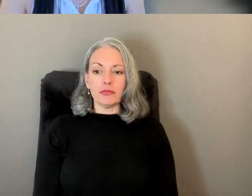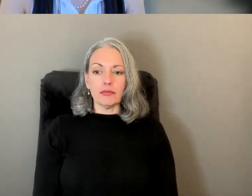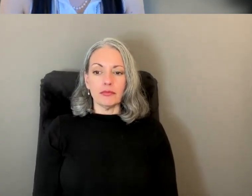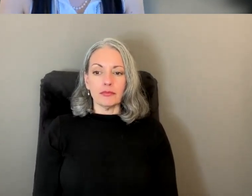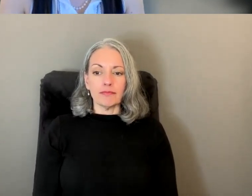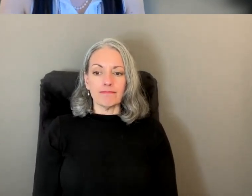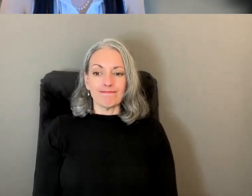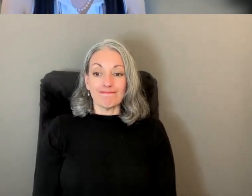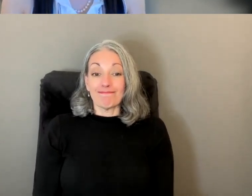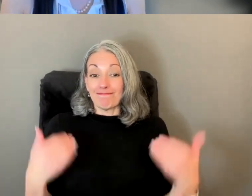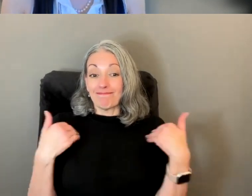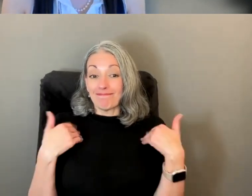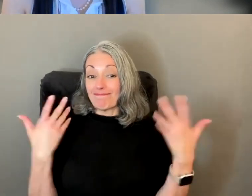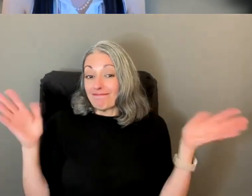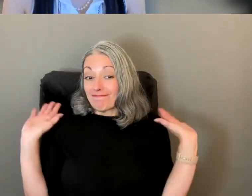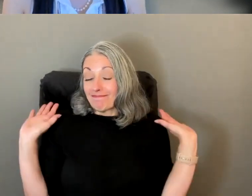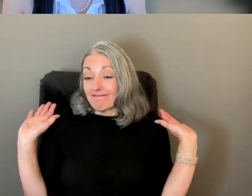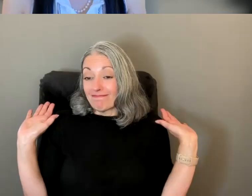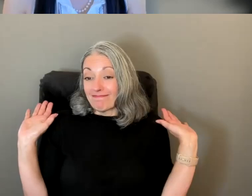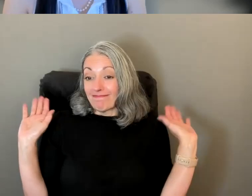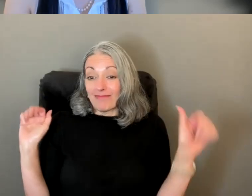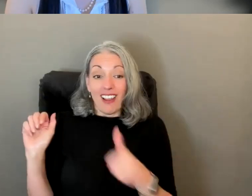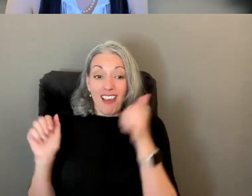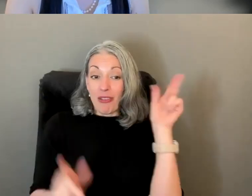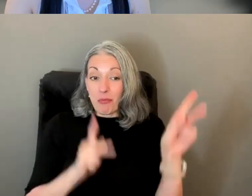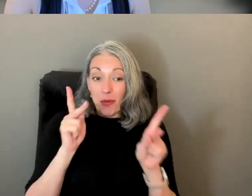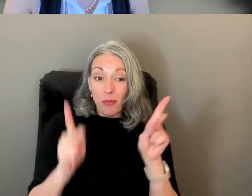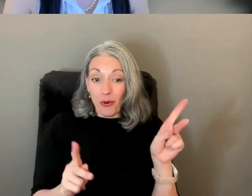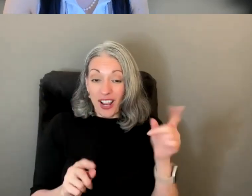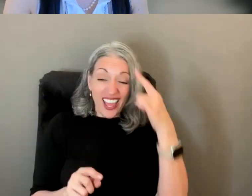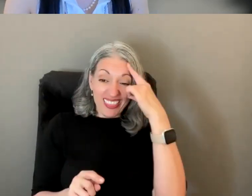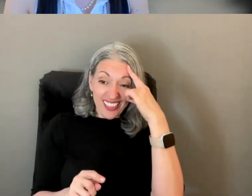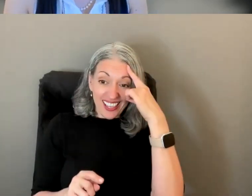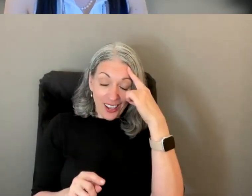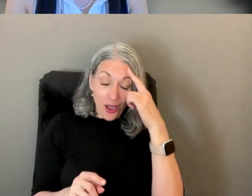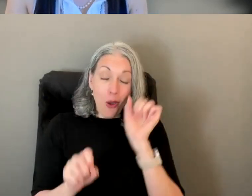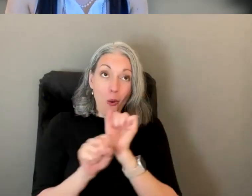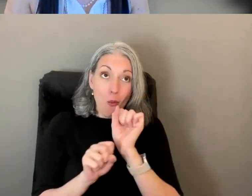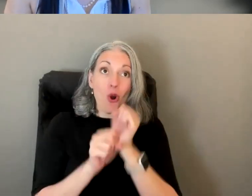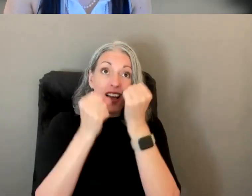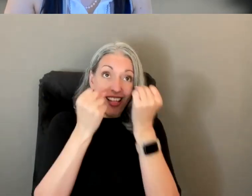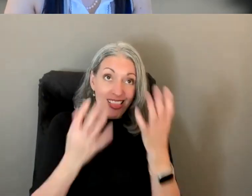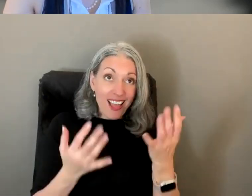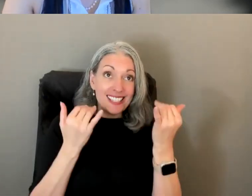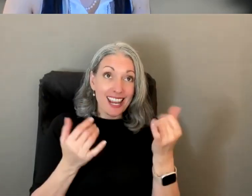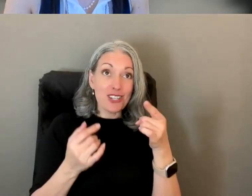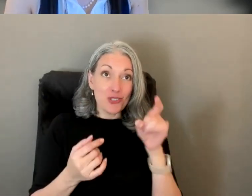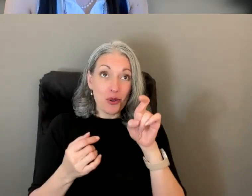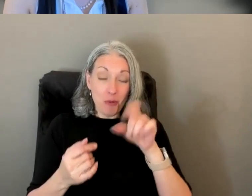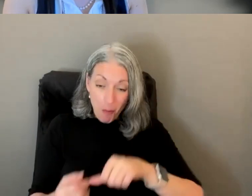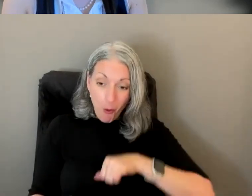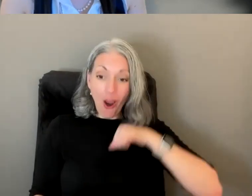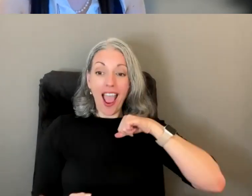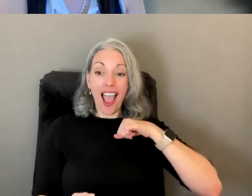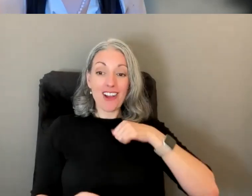That's what I have. Other people, I think we did a lot of work today. You should all feel quite proud of what we achieved.